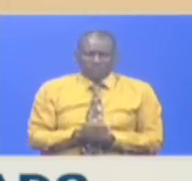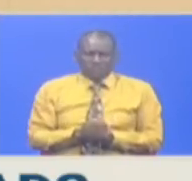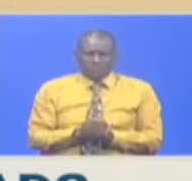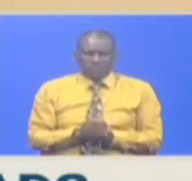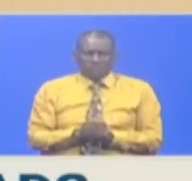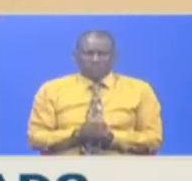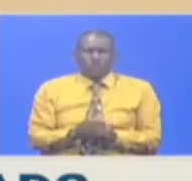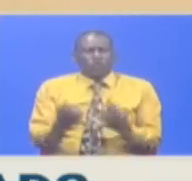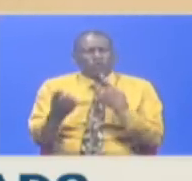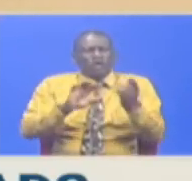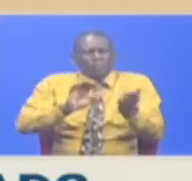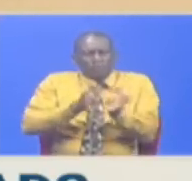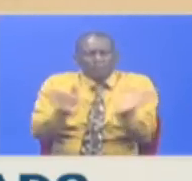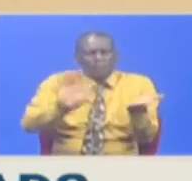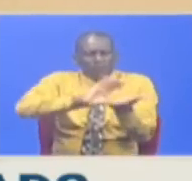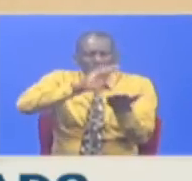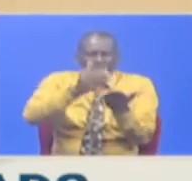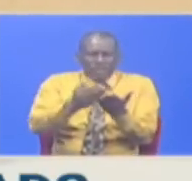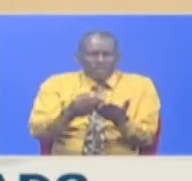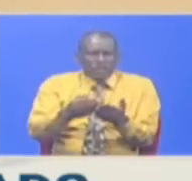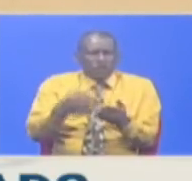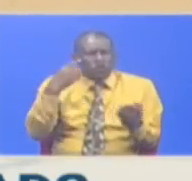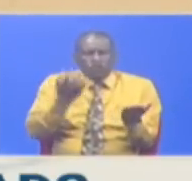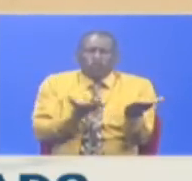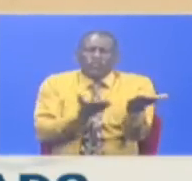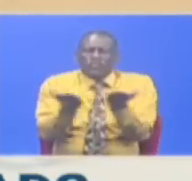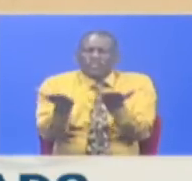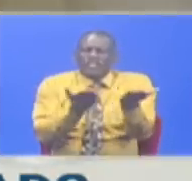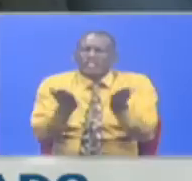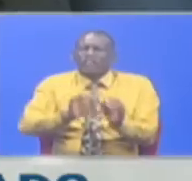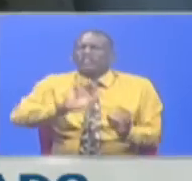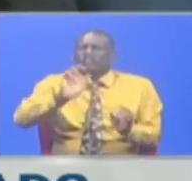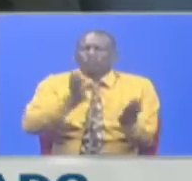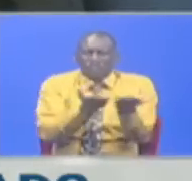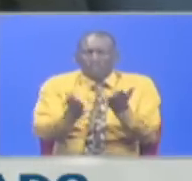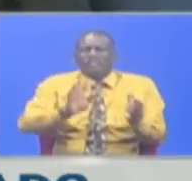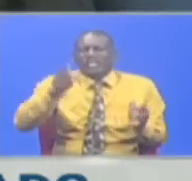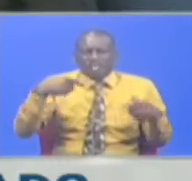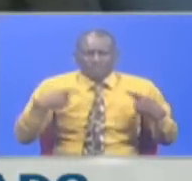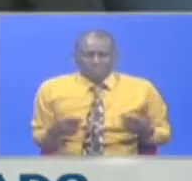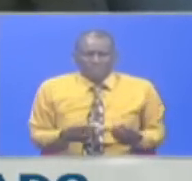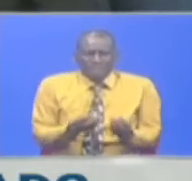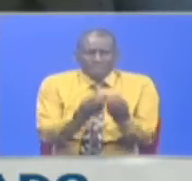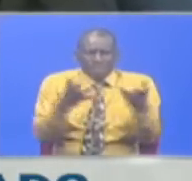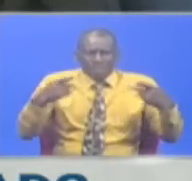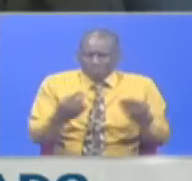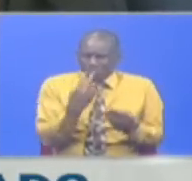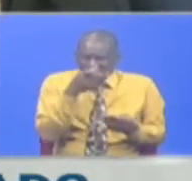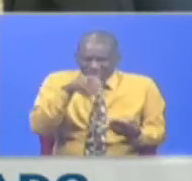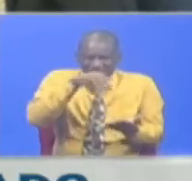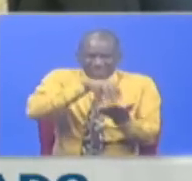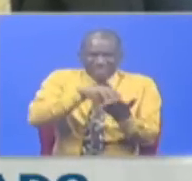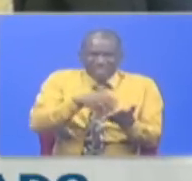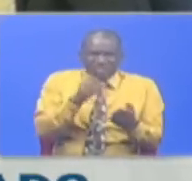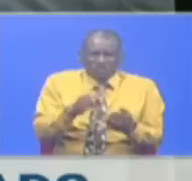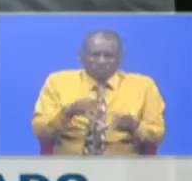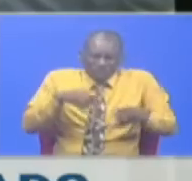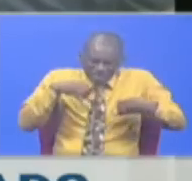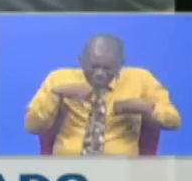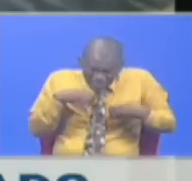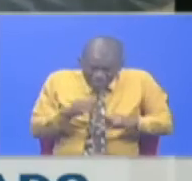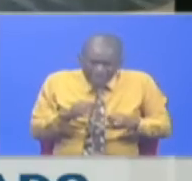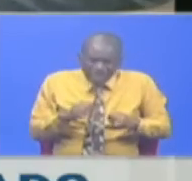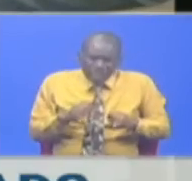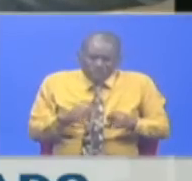for service to the Kenyan people. Many see this as a case of revisiting of the judiciary